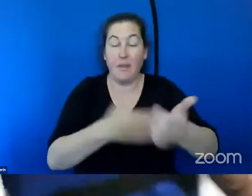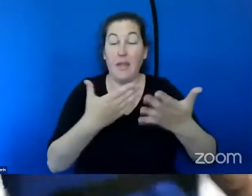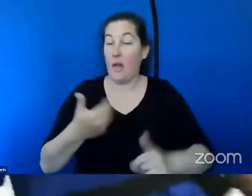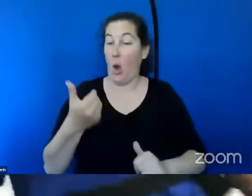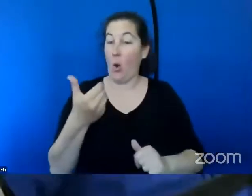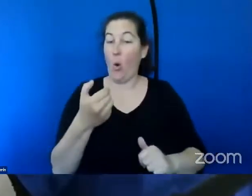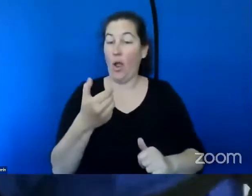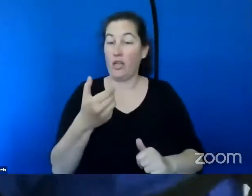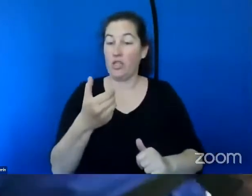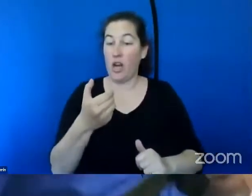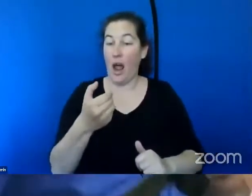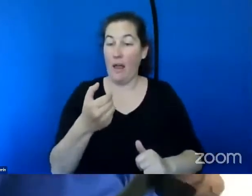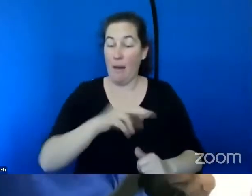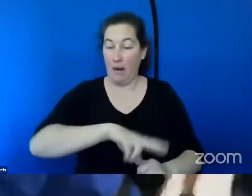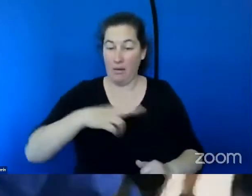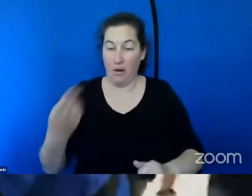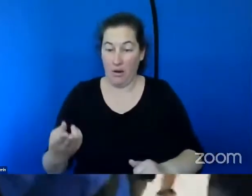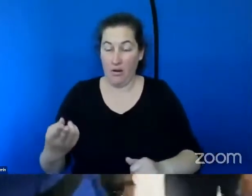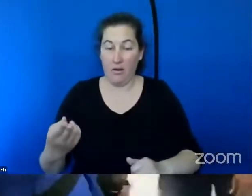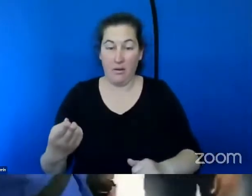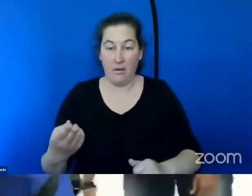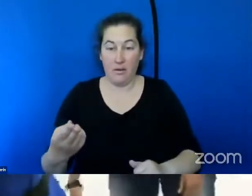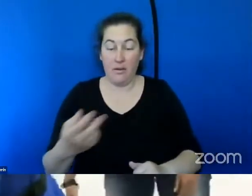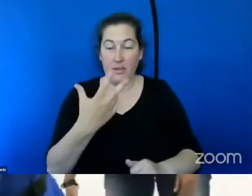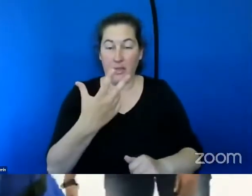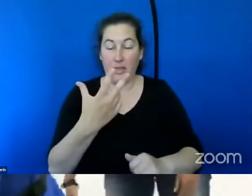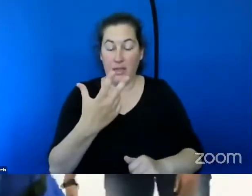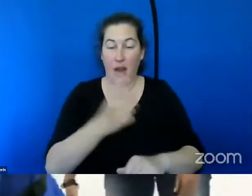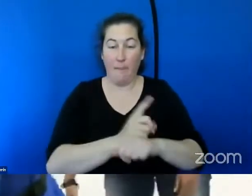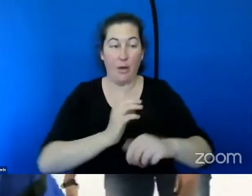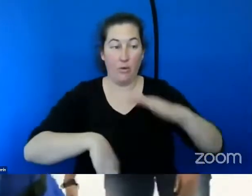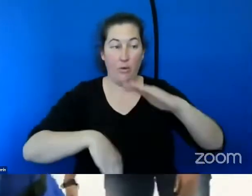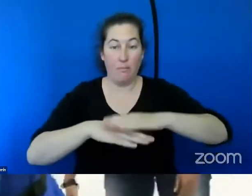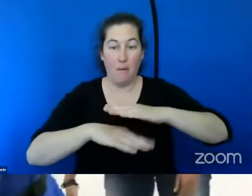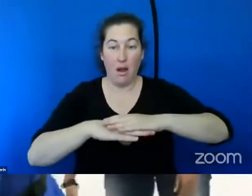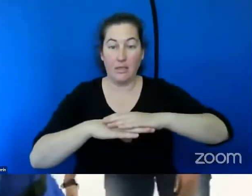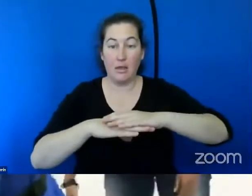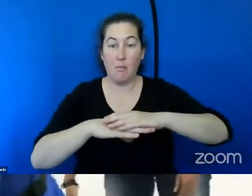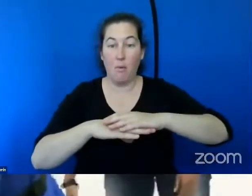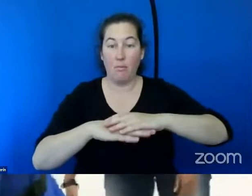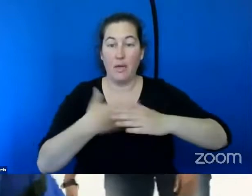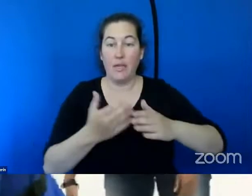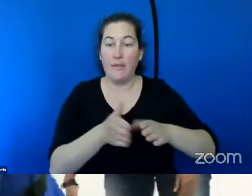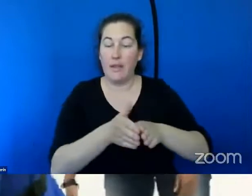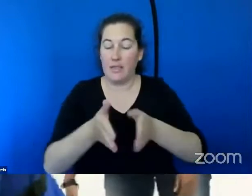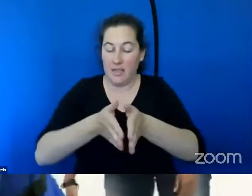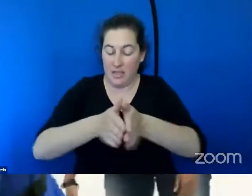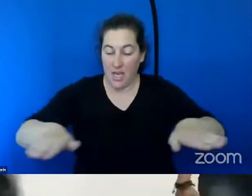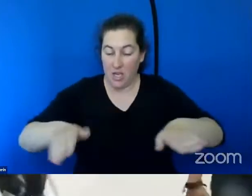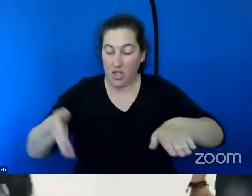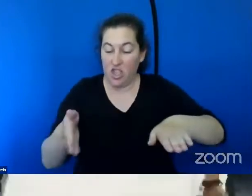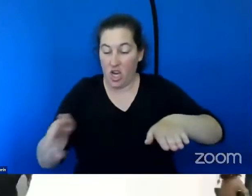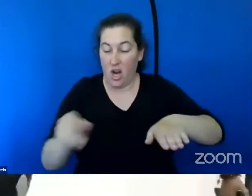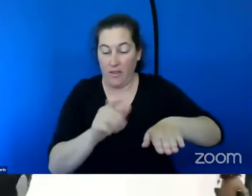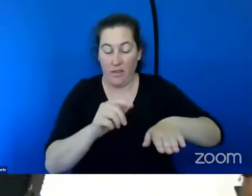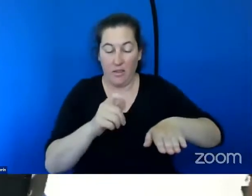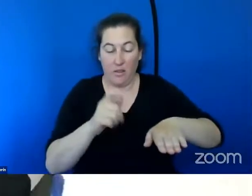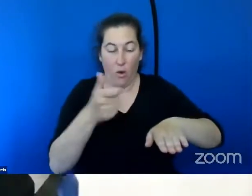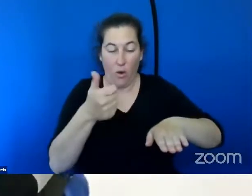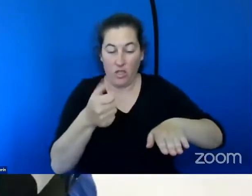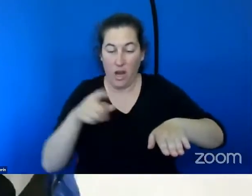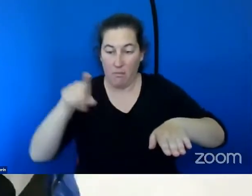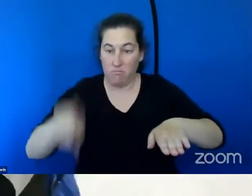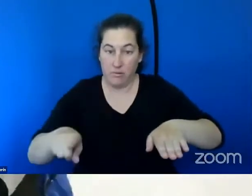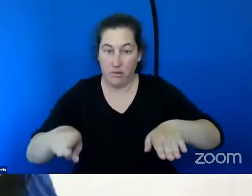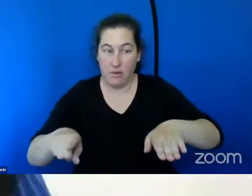to go. What do we still see on the table? 3 pieces, coin, key, and the USB stick. Can he